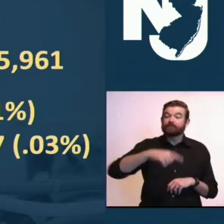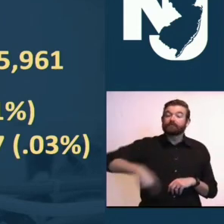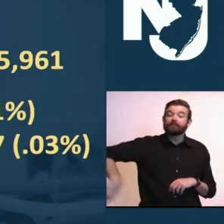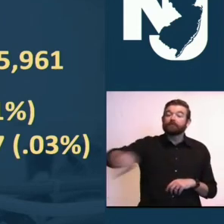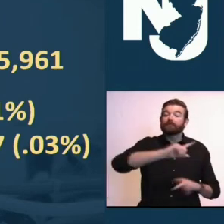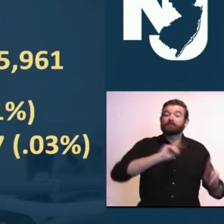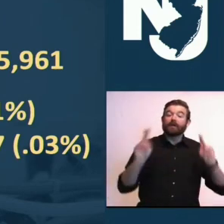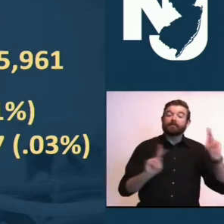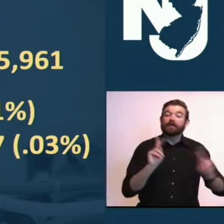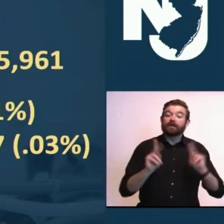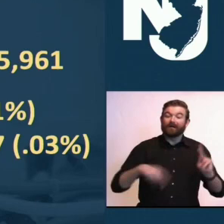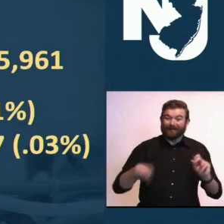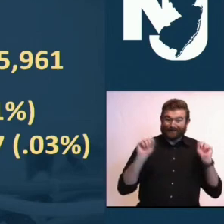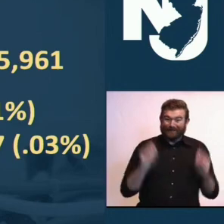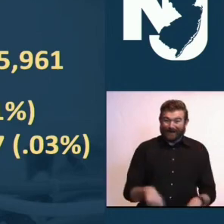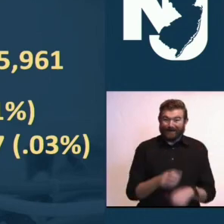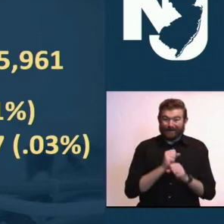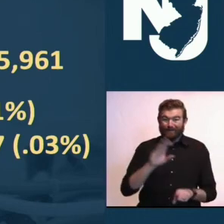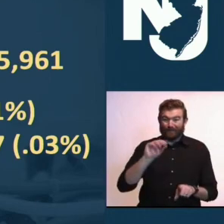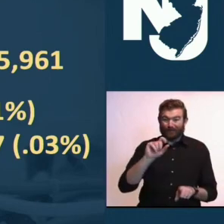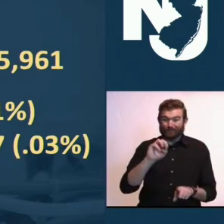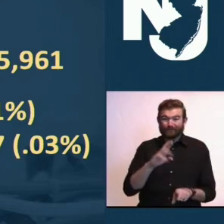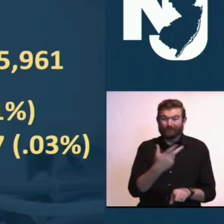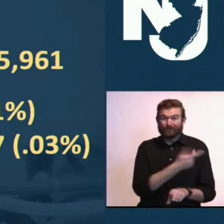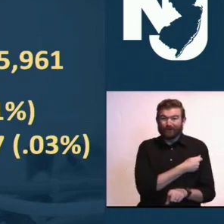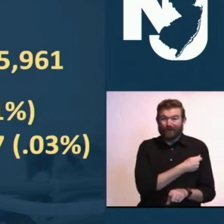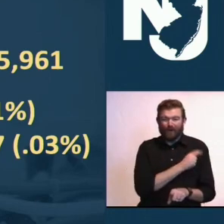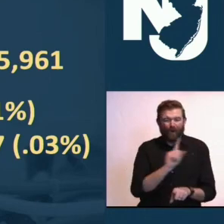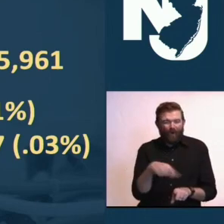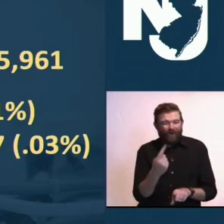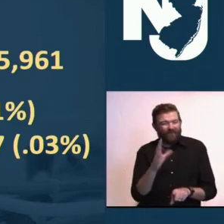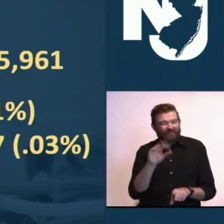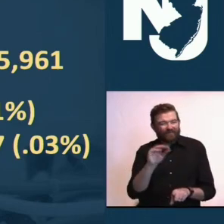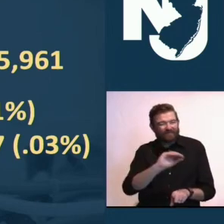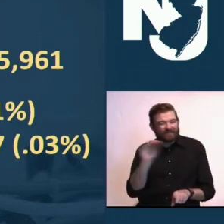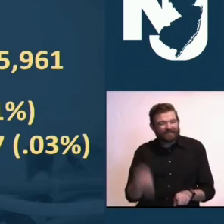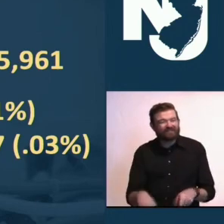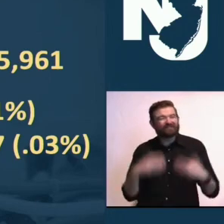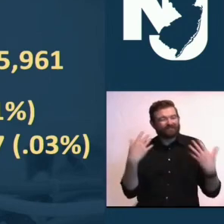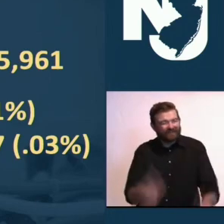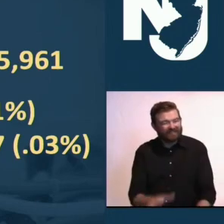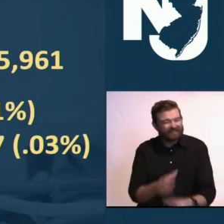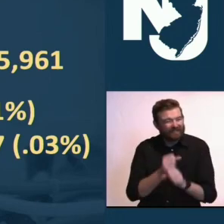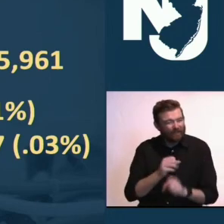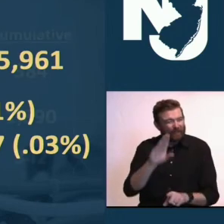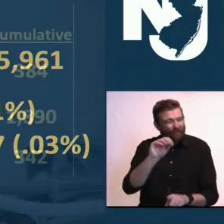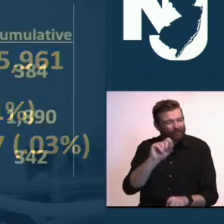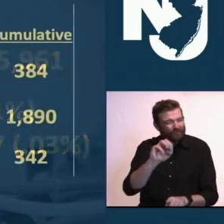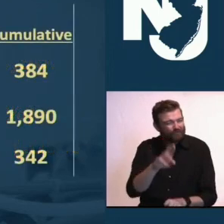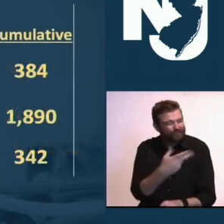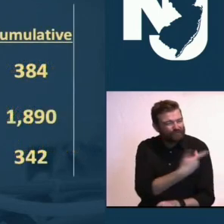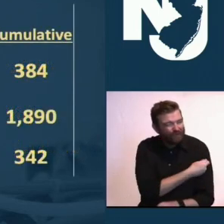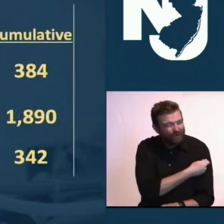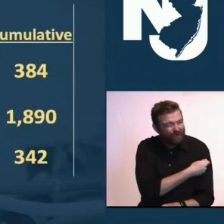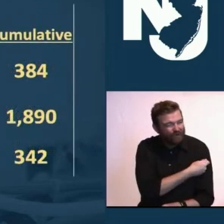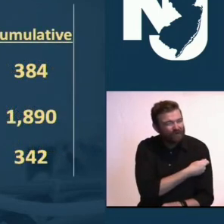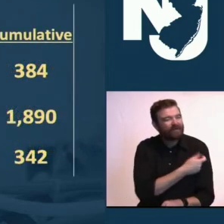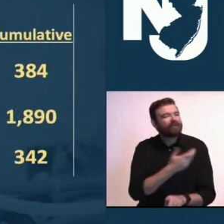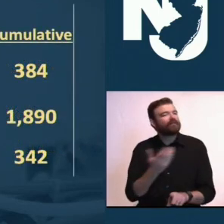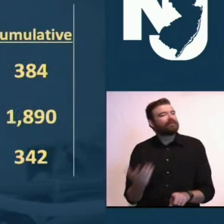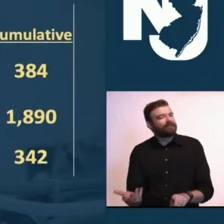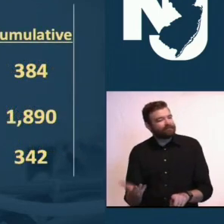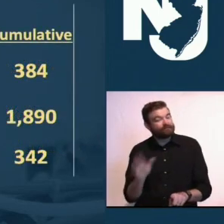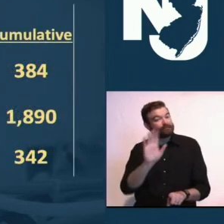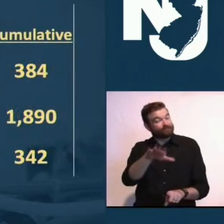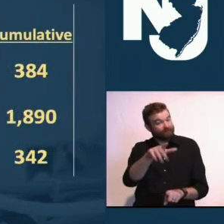as this protection from these shots months ago is now waning. Let's now flip to school data. This is a little less